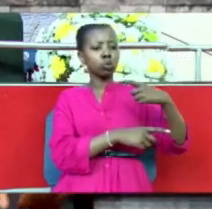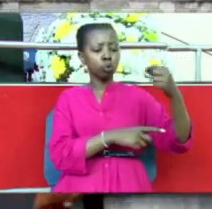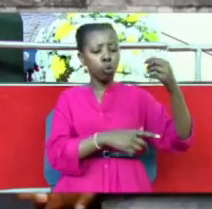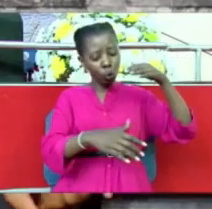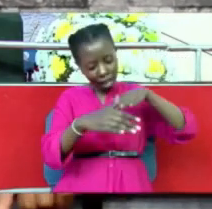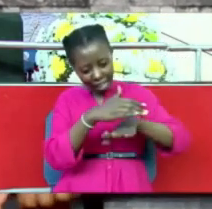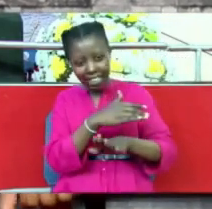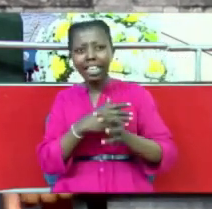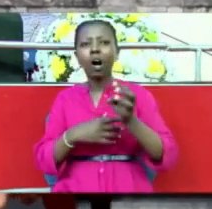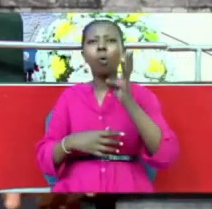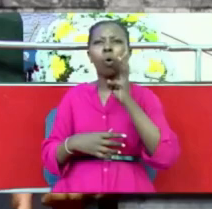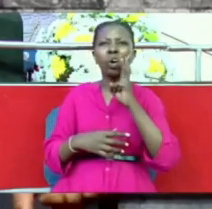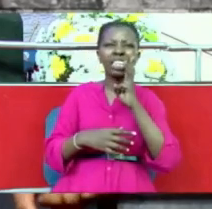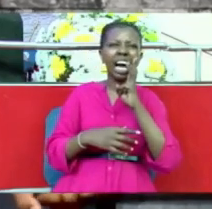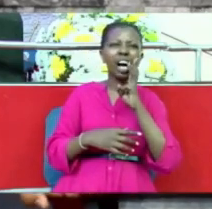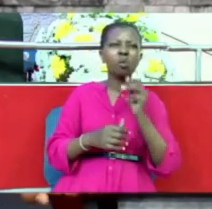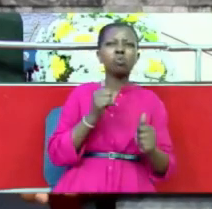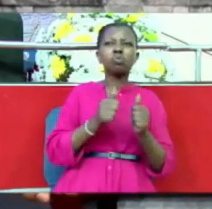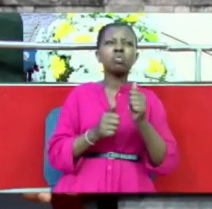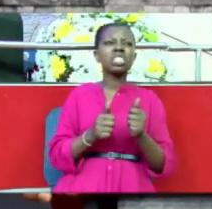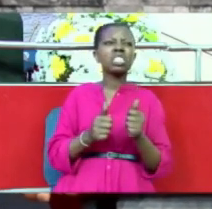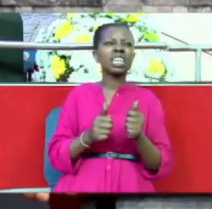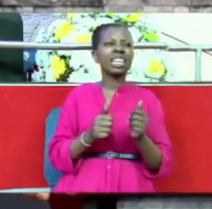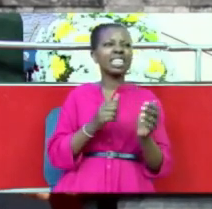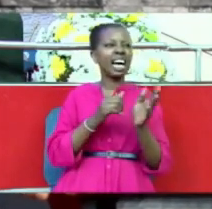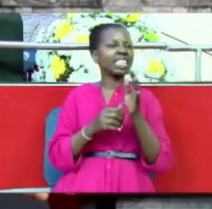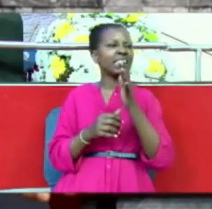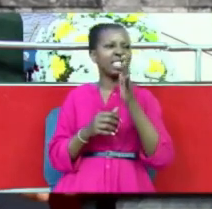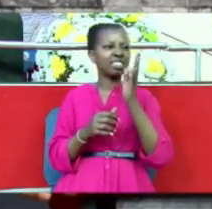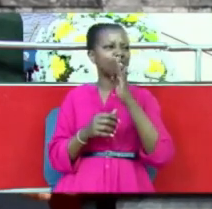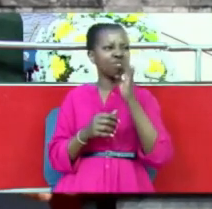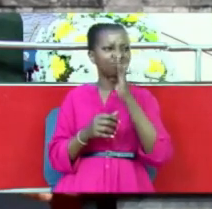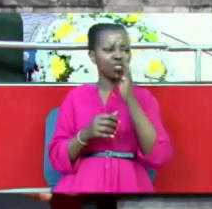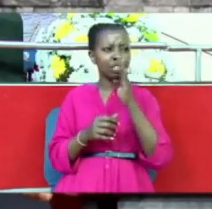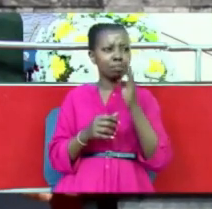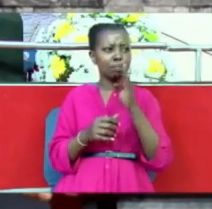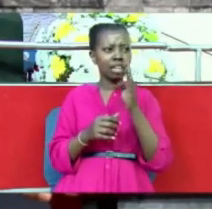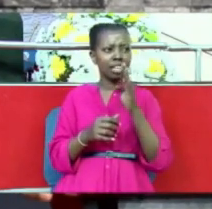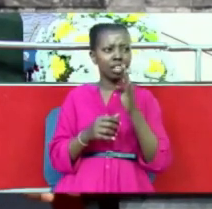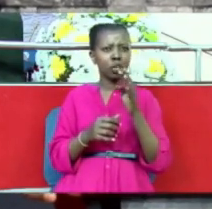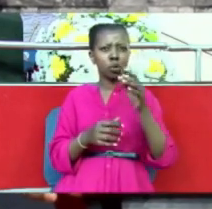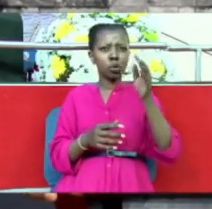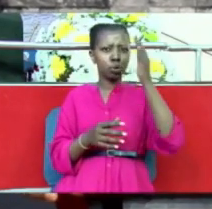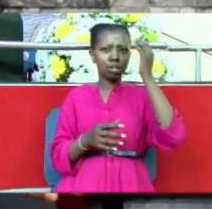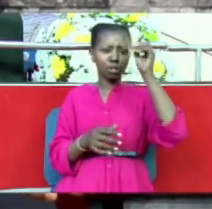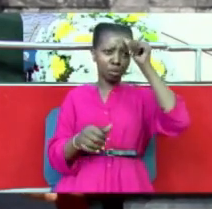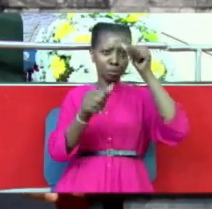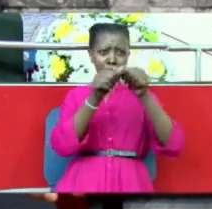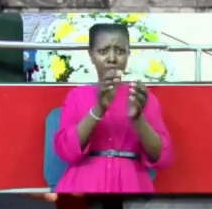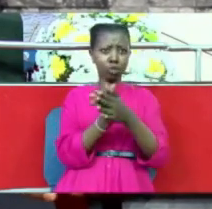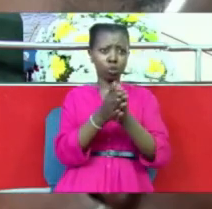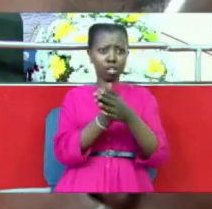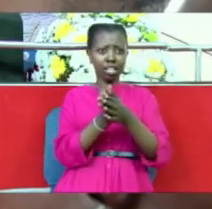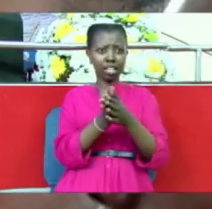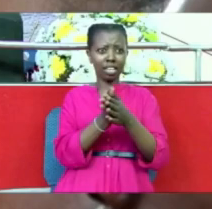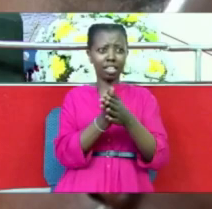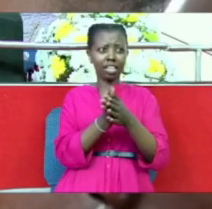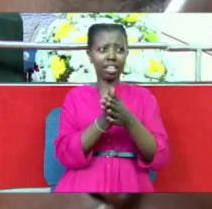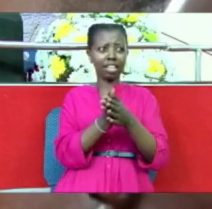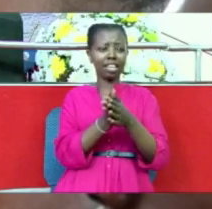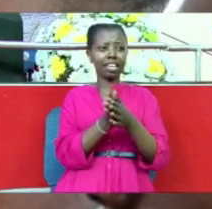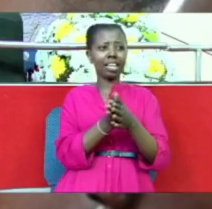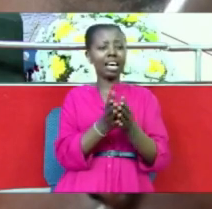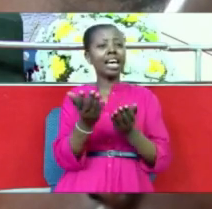Mwambie aende Jordan huko. Alafu ajitupe huko mara